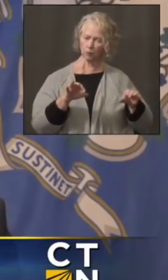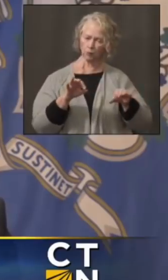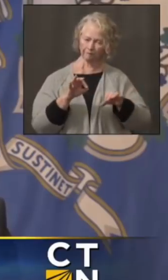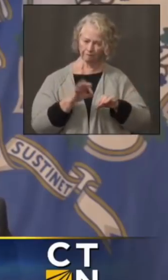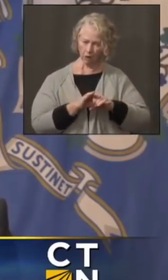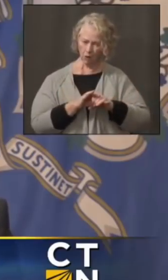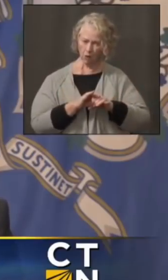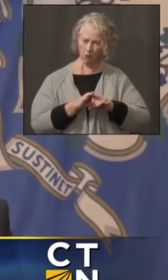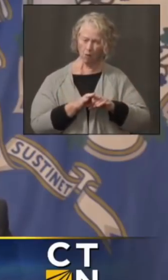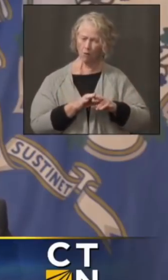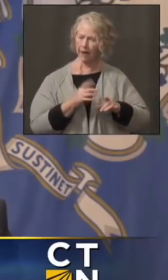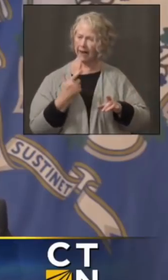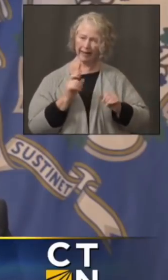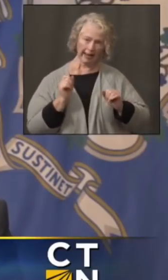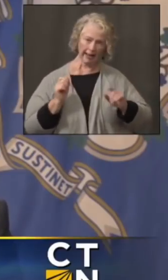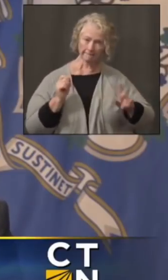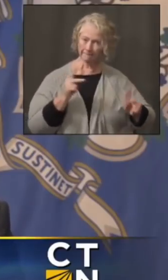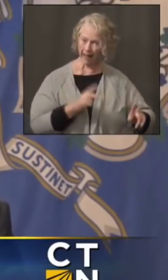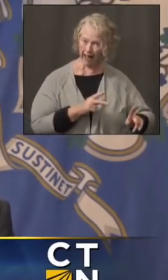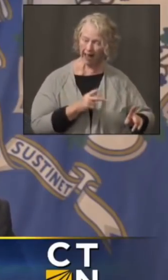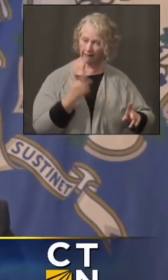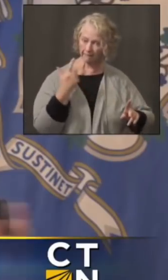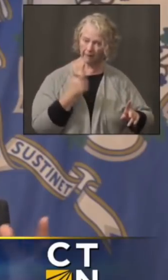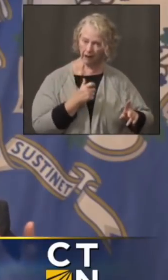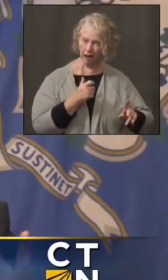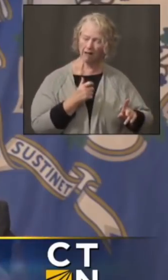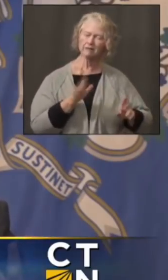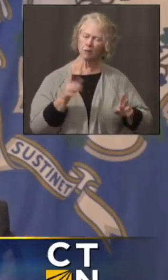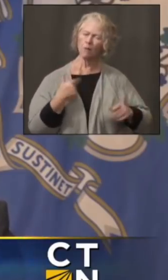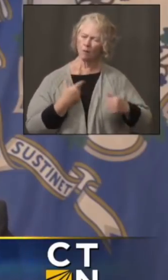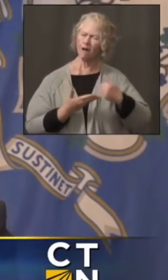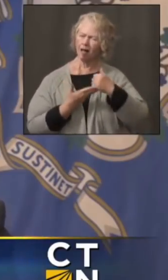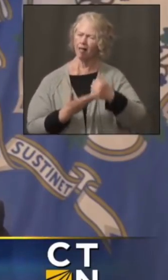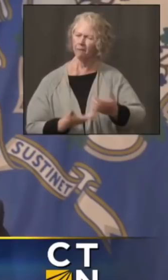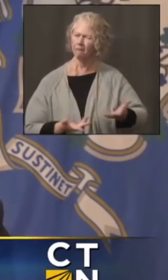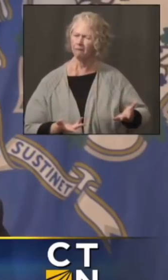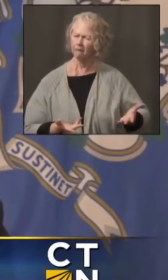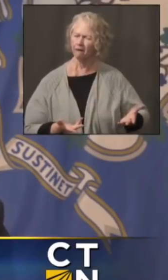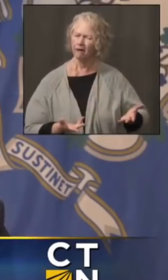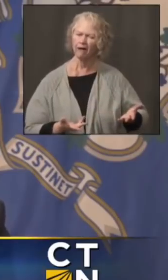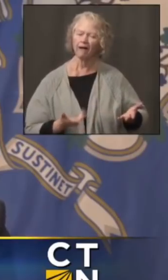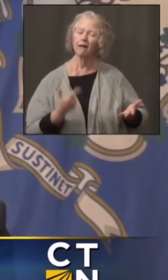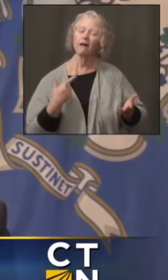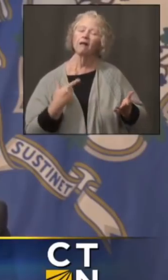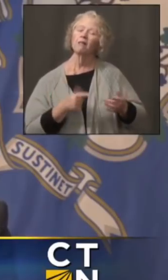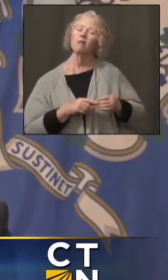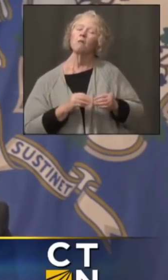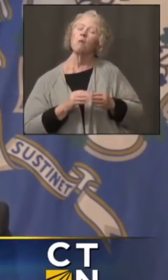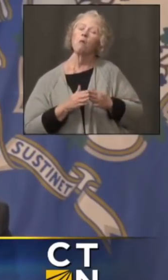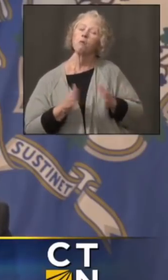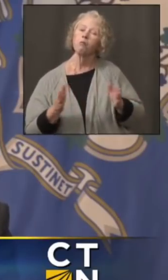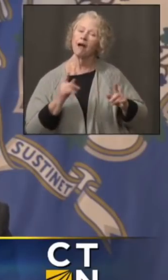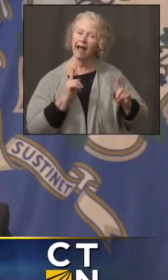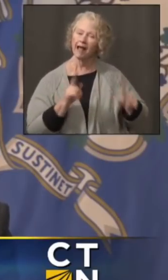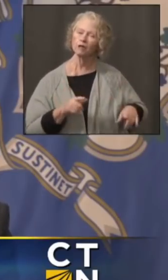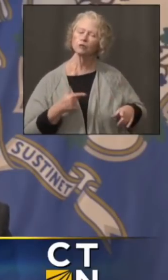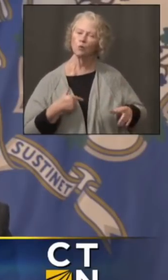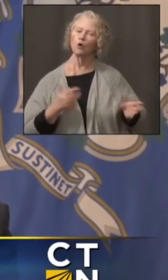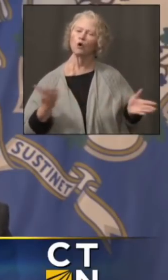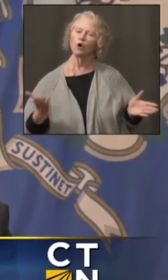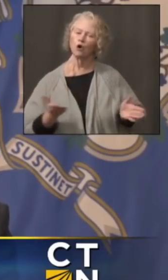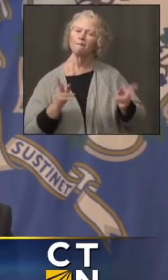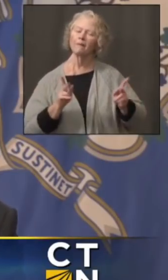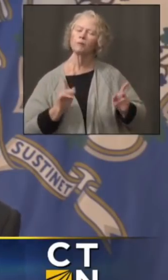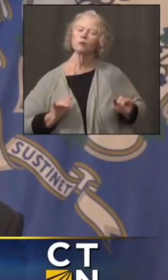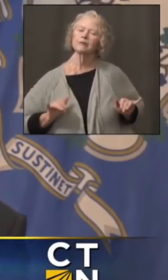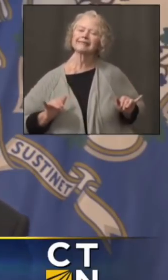way to accommodate him in that particular situation. More broadly, I think the answer is we're really urging people to stay closer